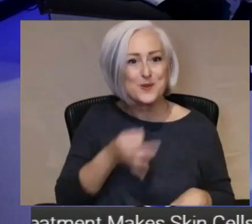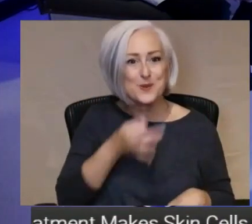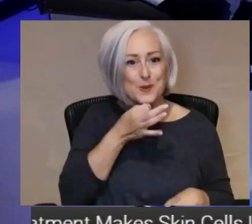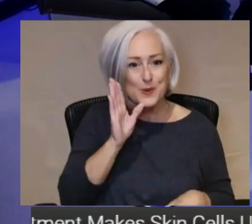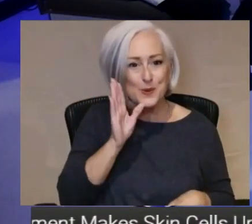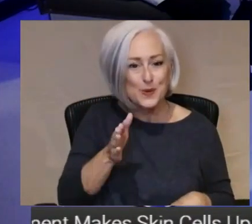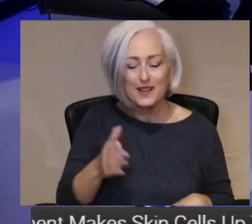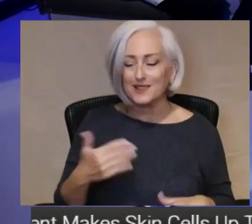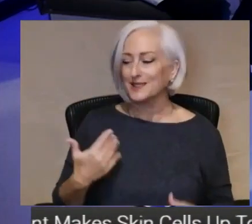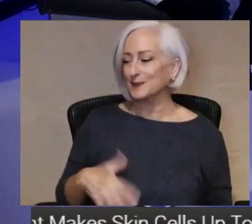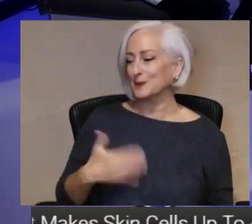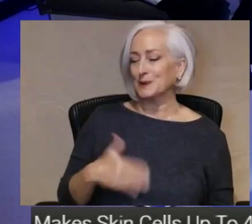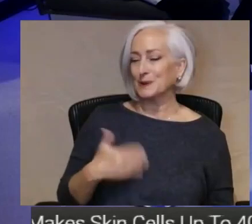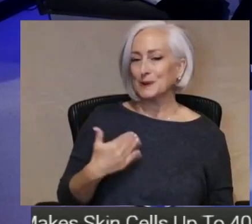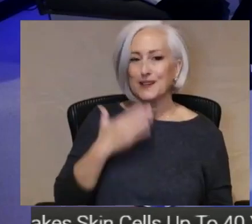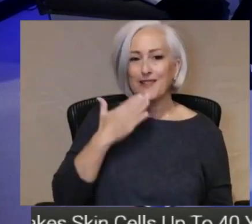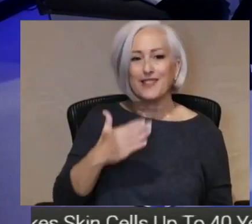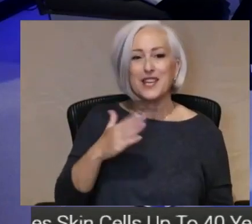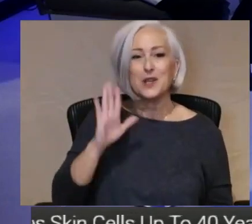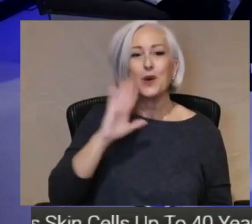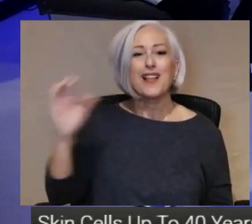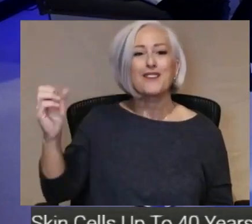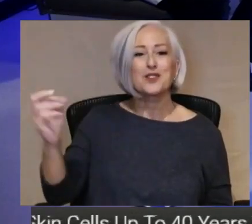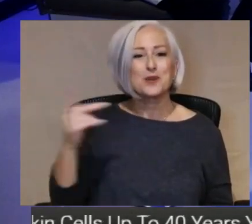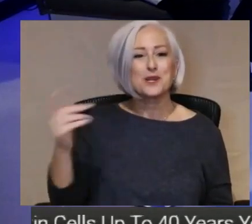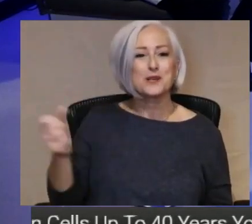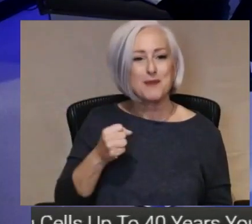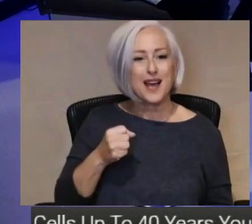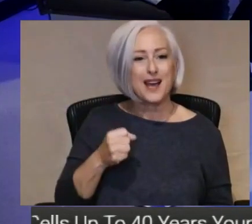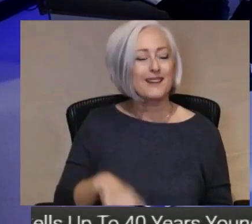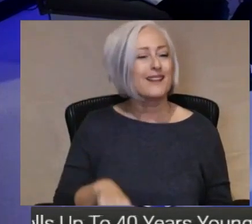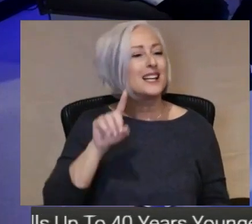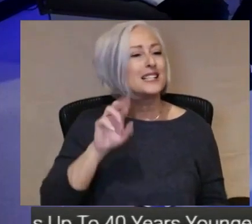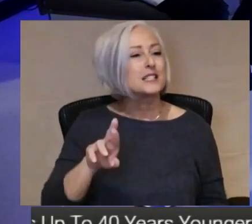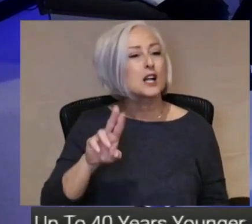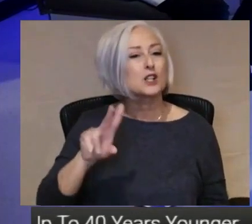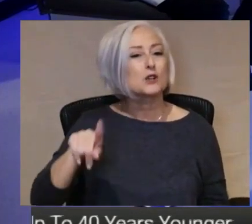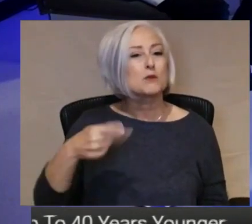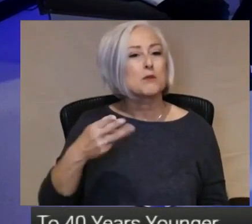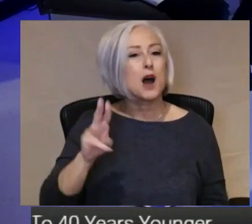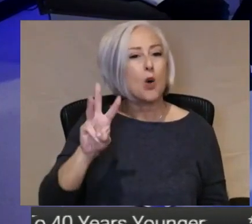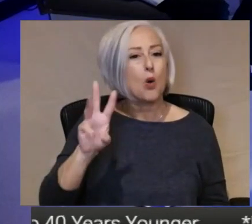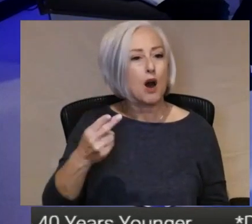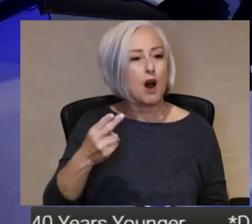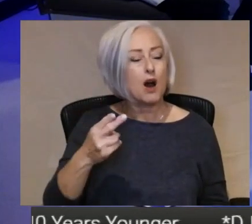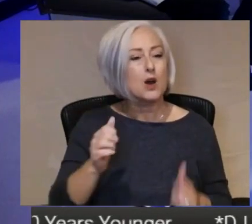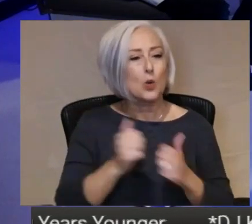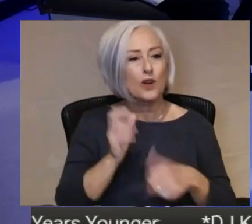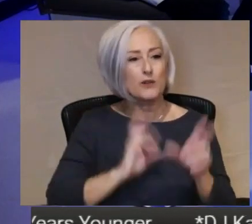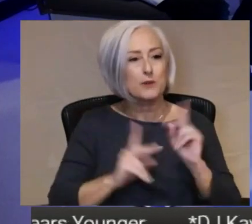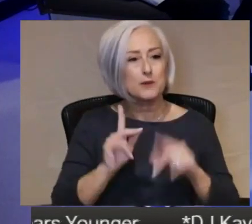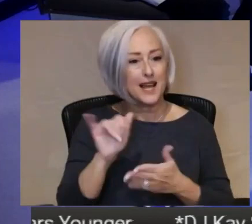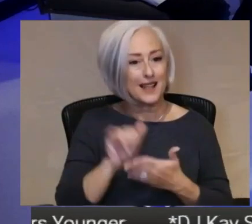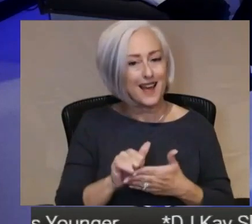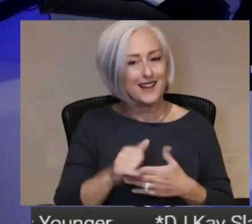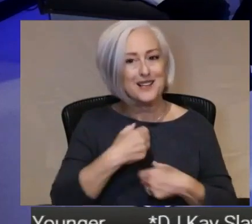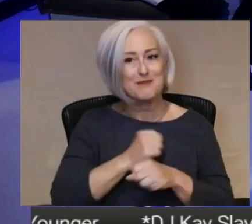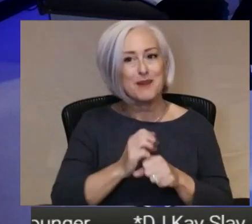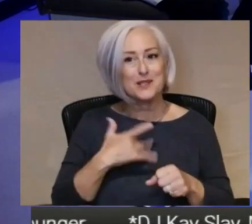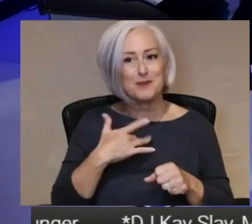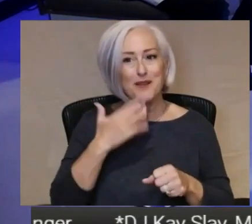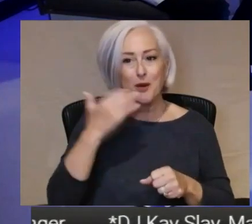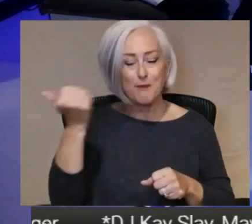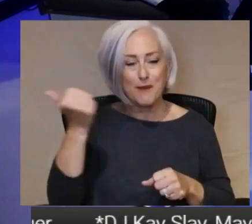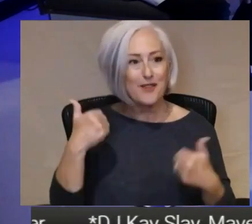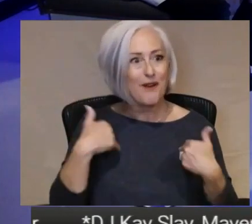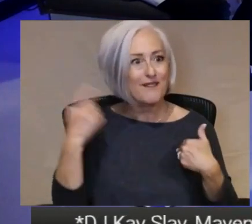back. And I just have to say, Dr. Pahwa, with brilliant people like this coming to mind, it makes me feel better. I got somebody to help me when I get old, like you.